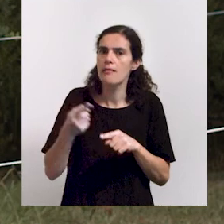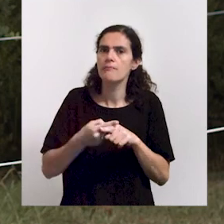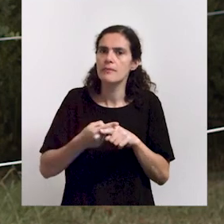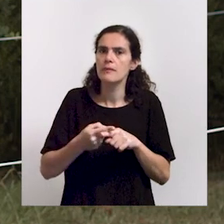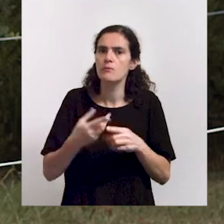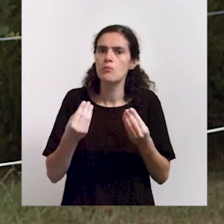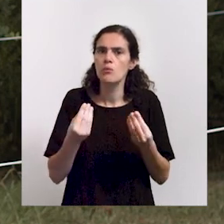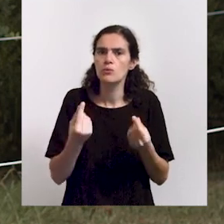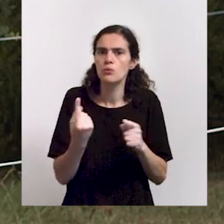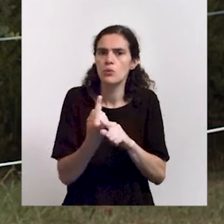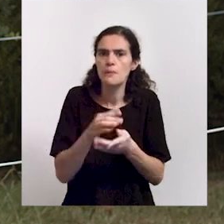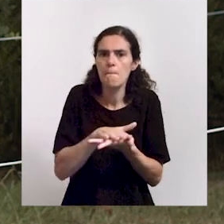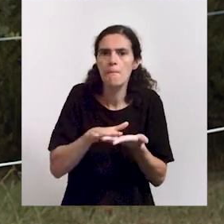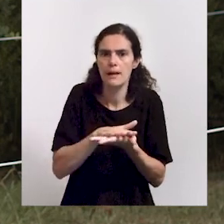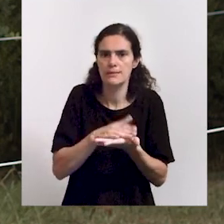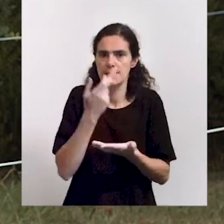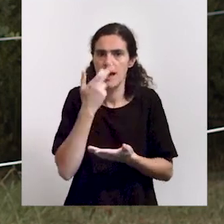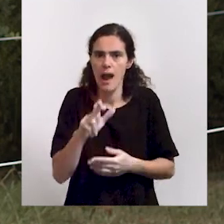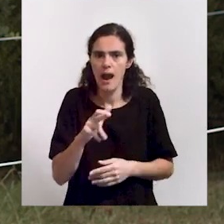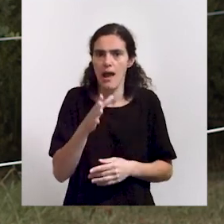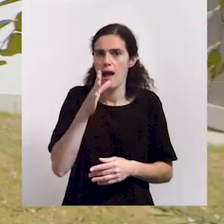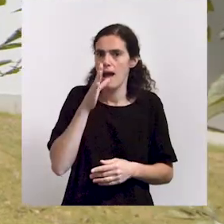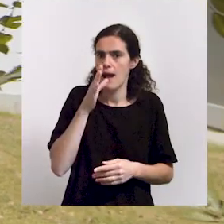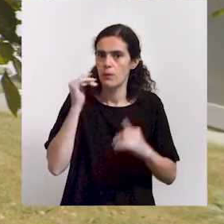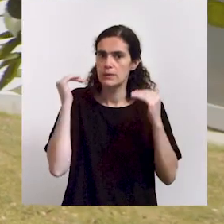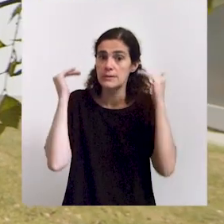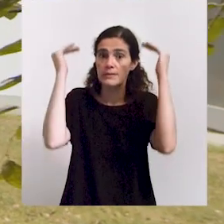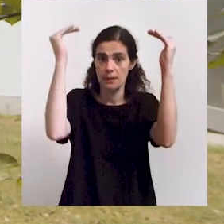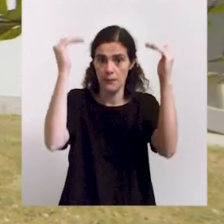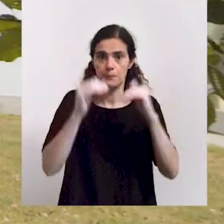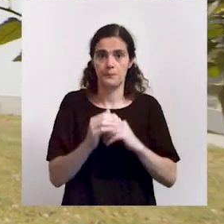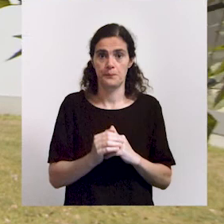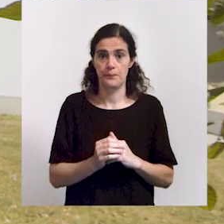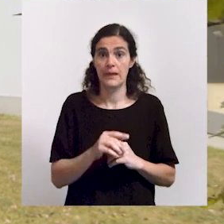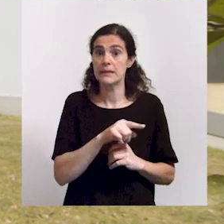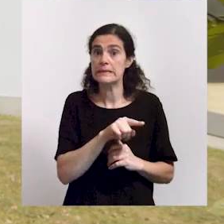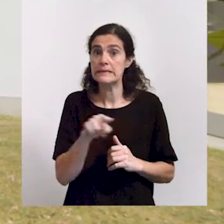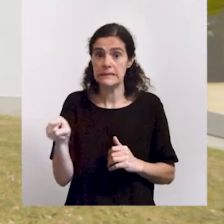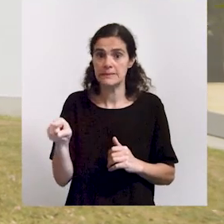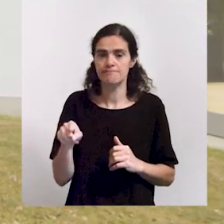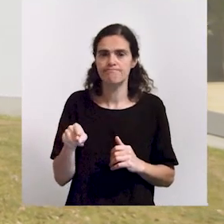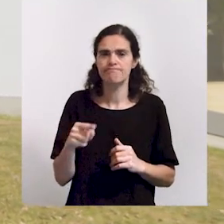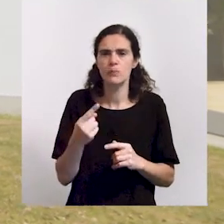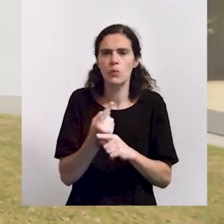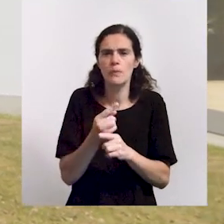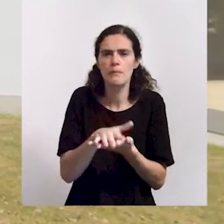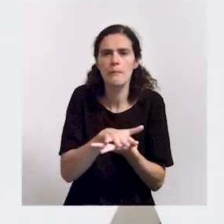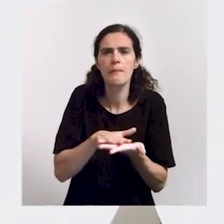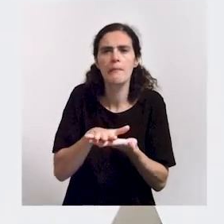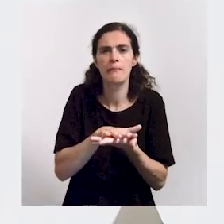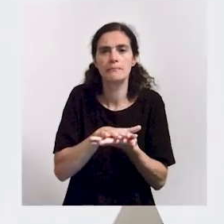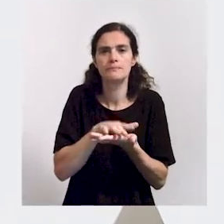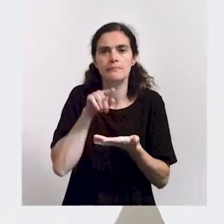element, in air, in water, in the sky, and these elements are what